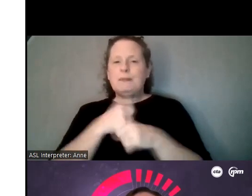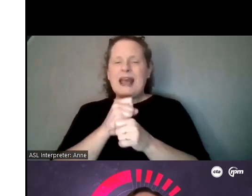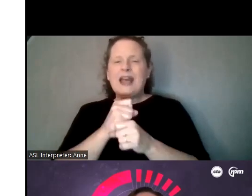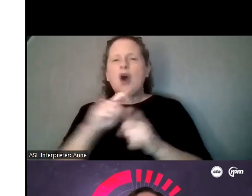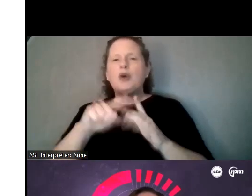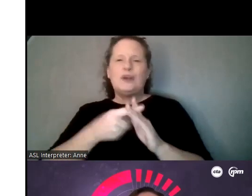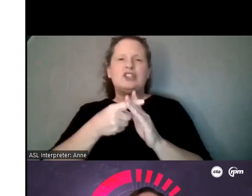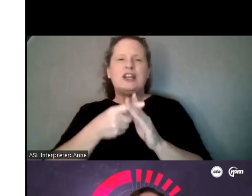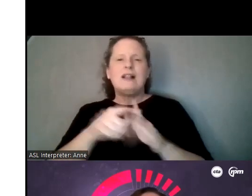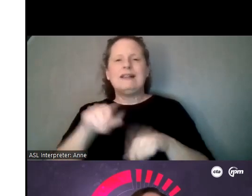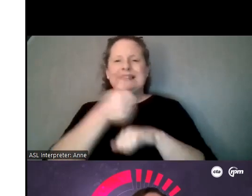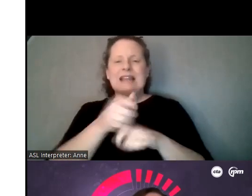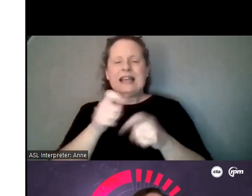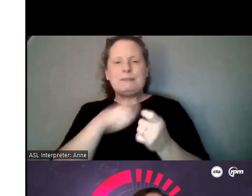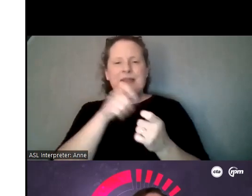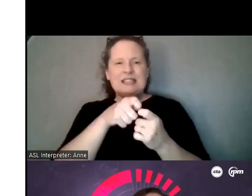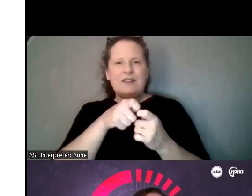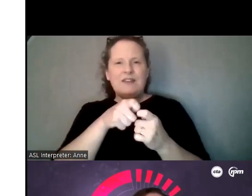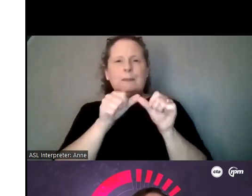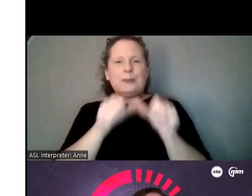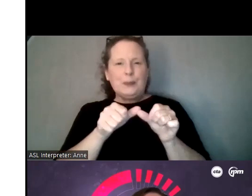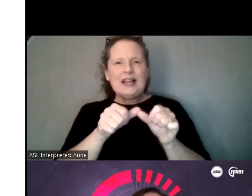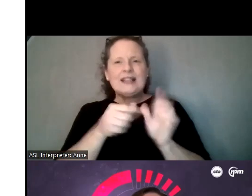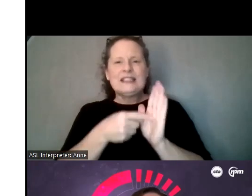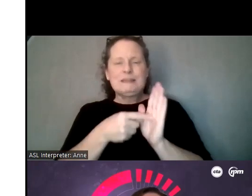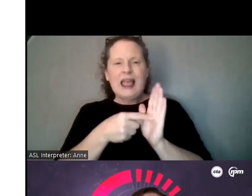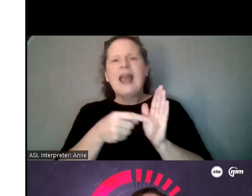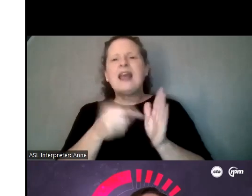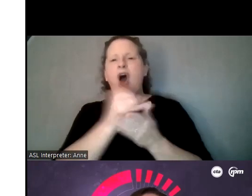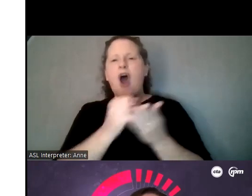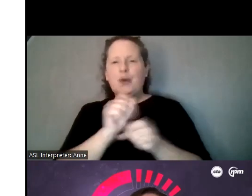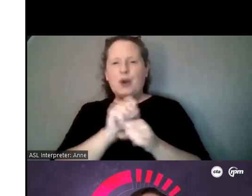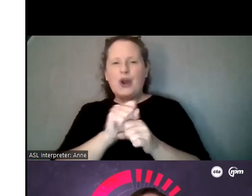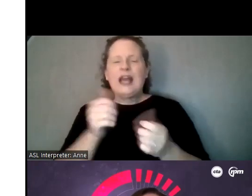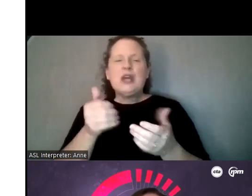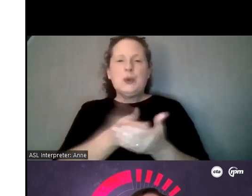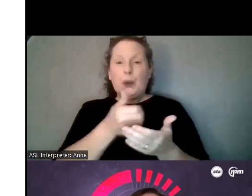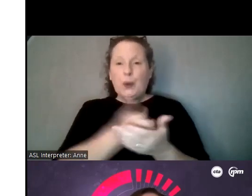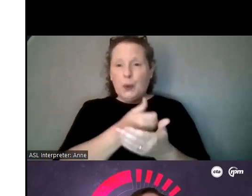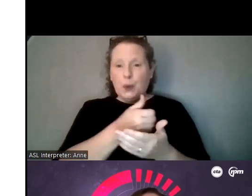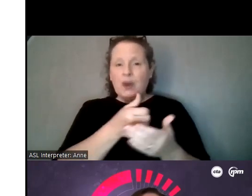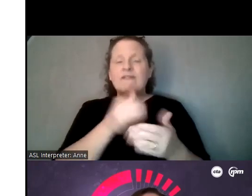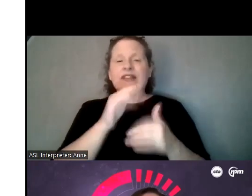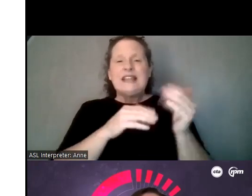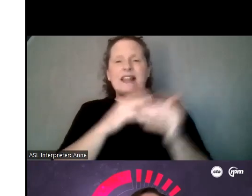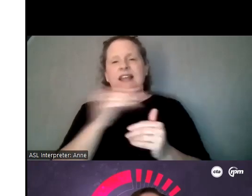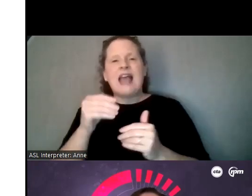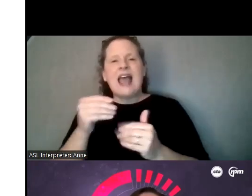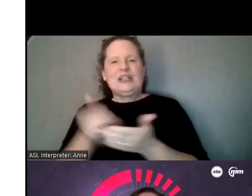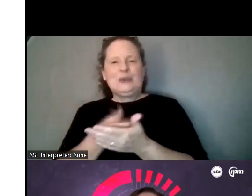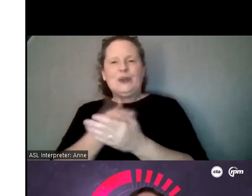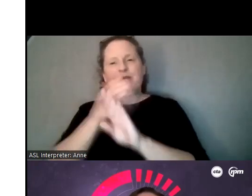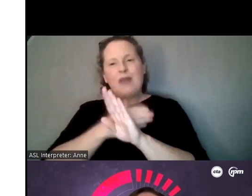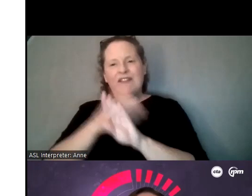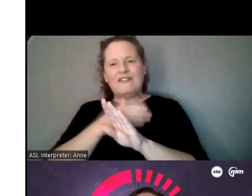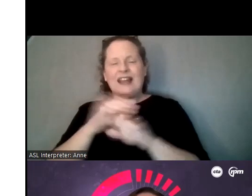artwork for permanent display in new and newly renovated transit facilities. Original artworks contribute to